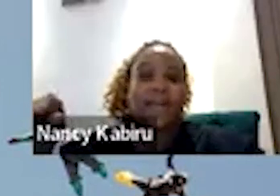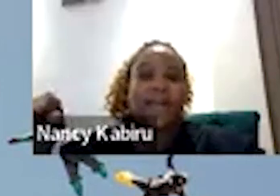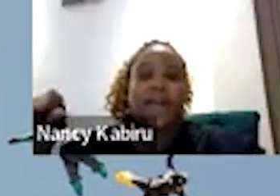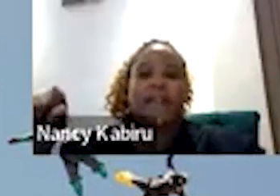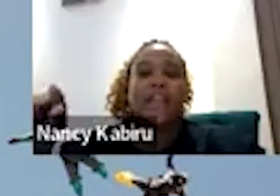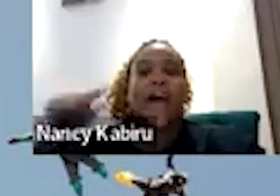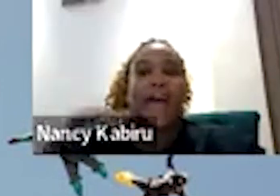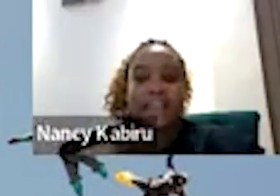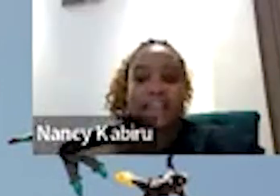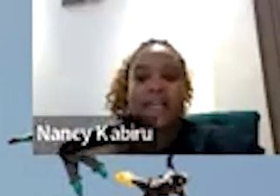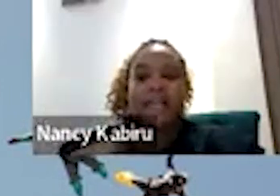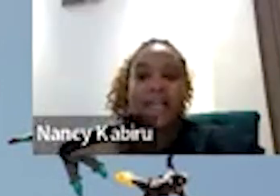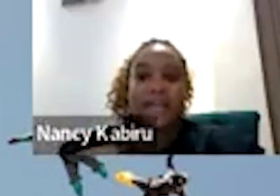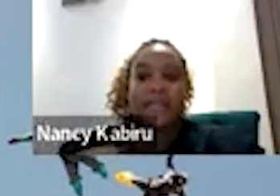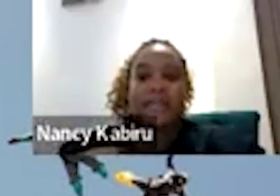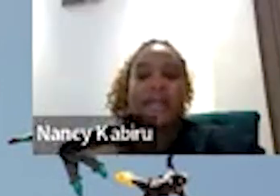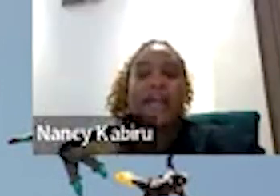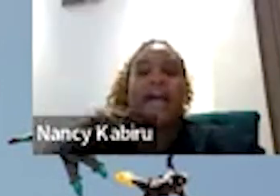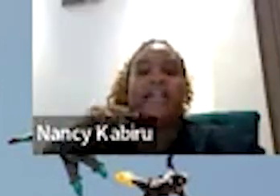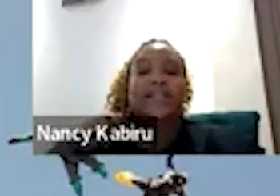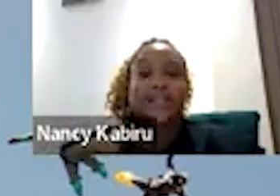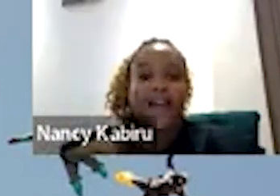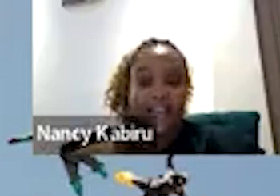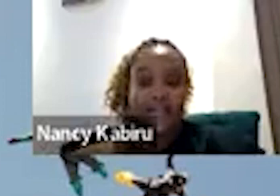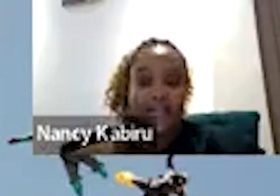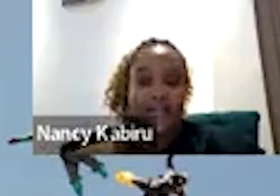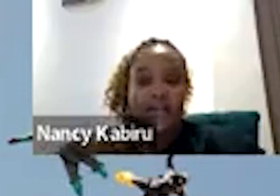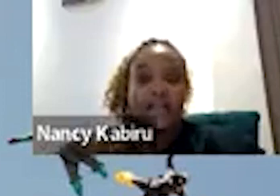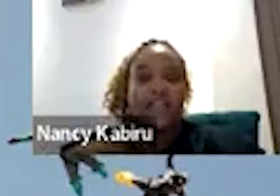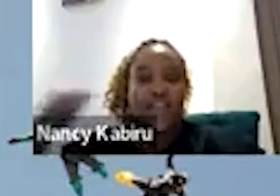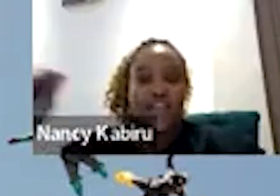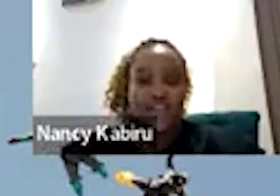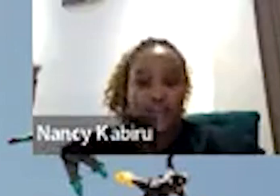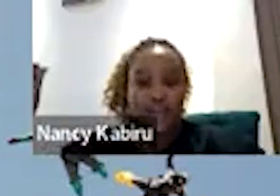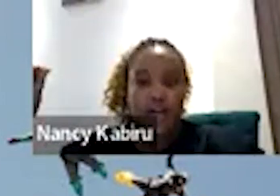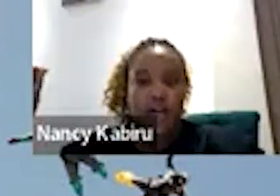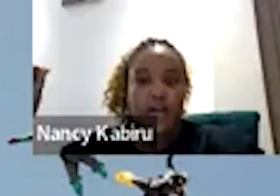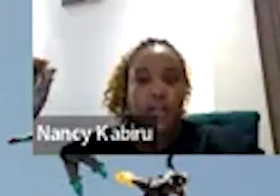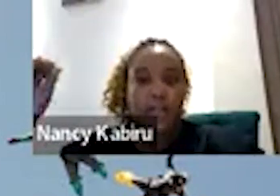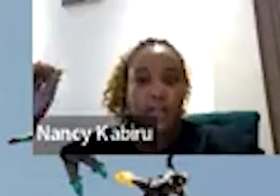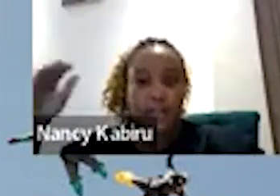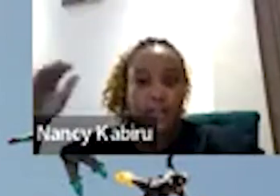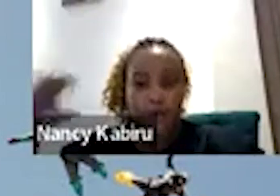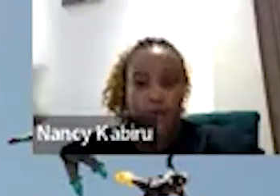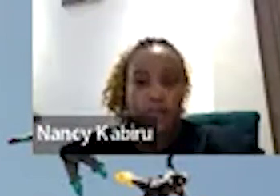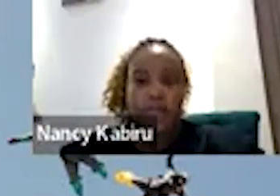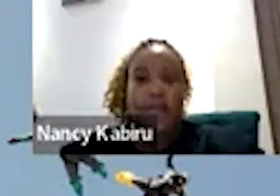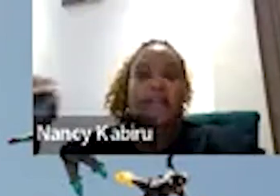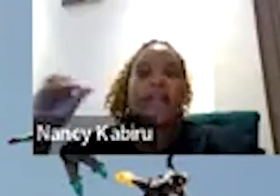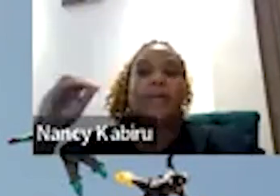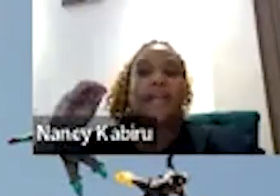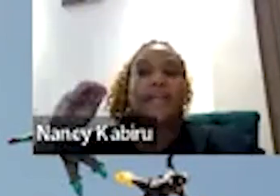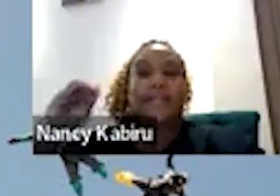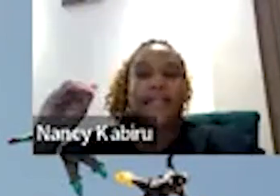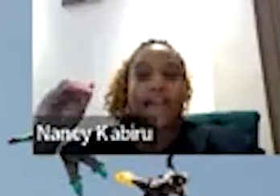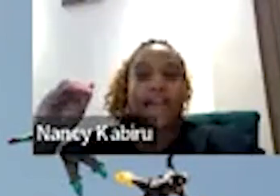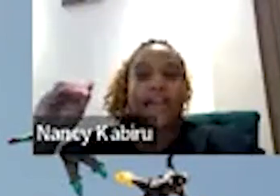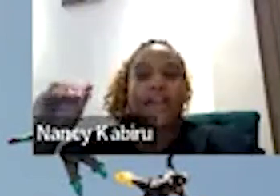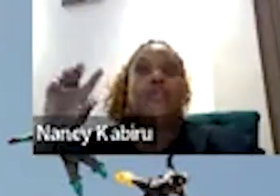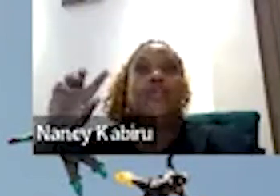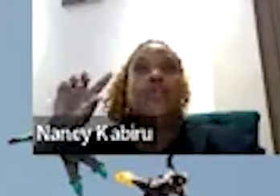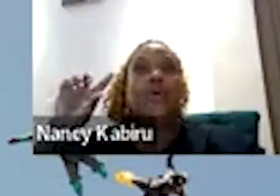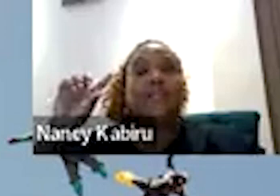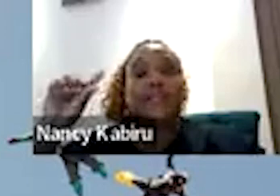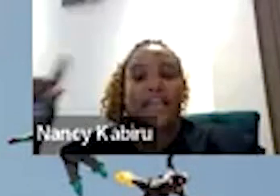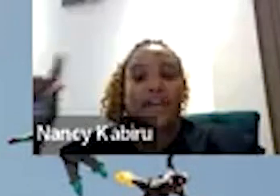that the addict sometimes can decide in the change program, they may